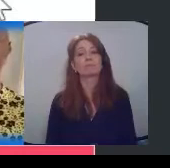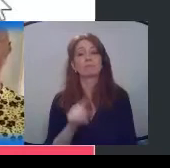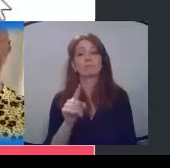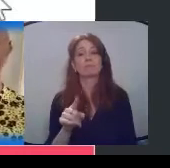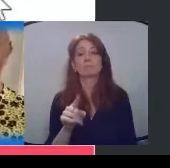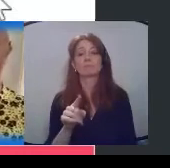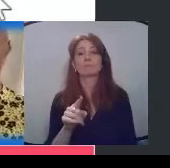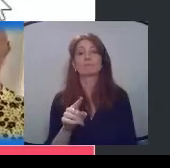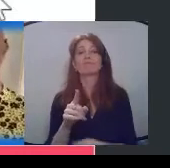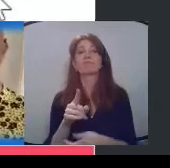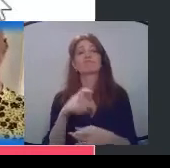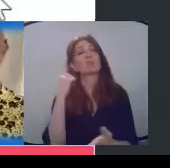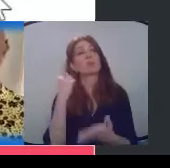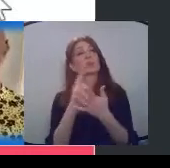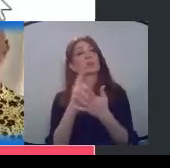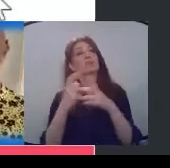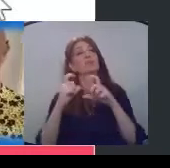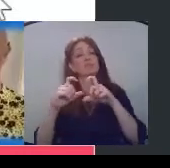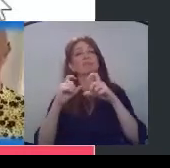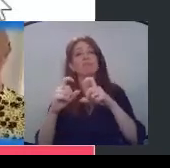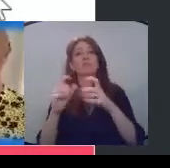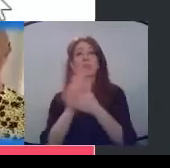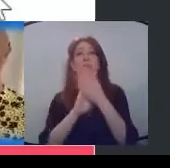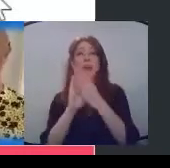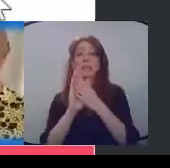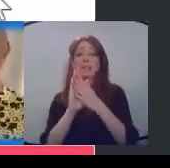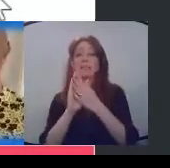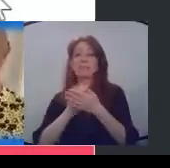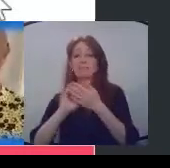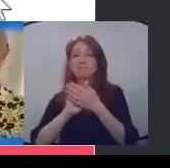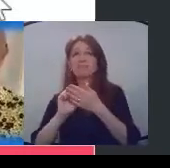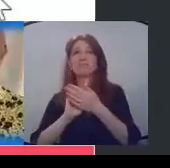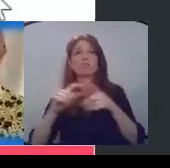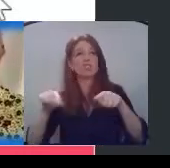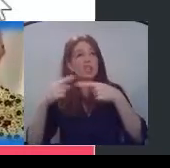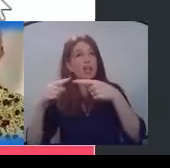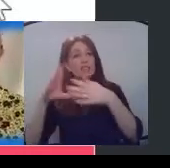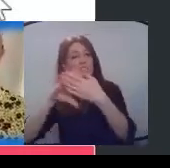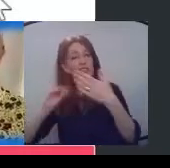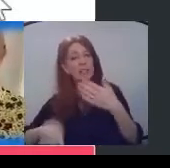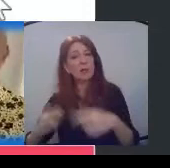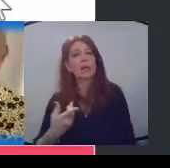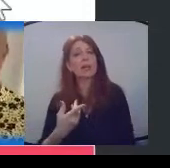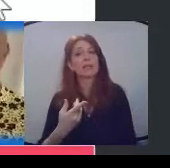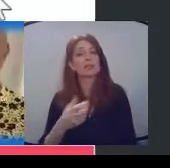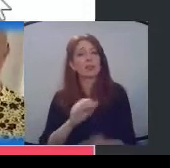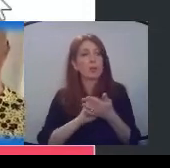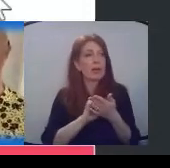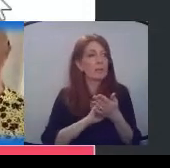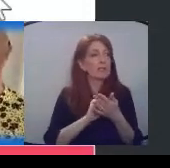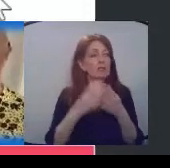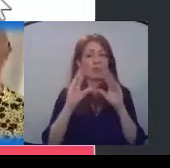make organizing as easy as humanly possible and removing all the hurdles so that, our administrators and the coaches can spend more time on what